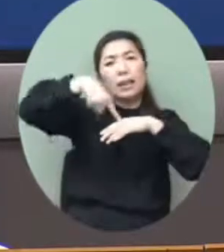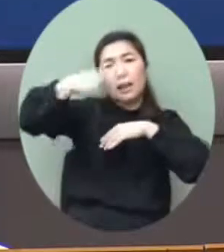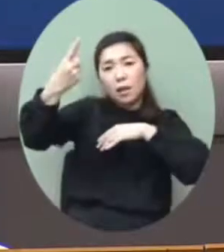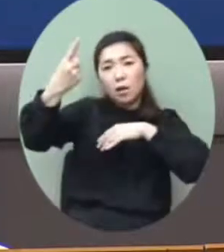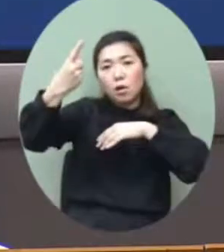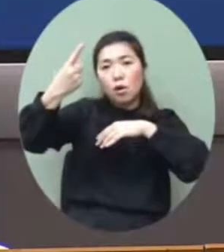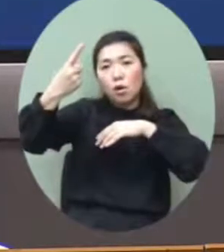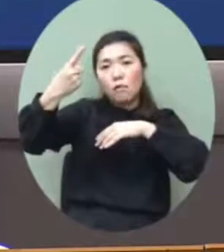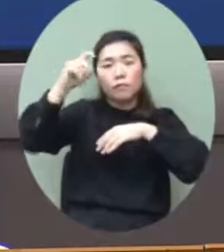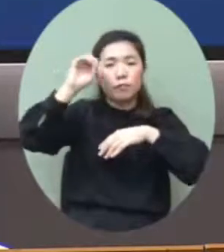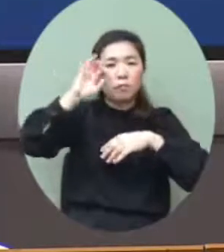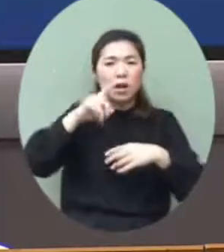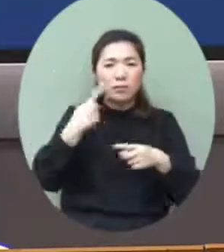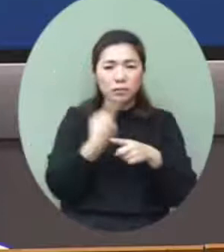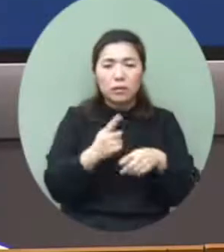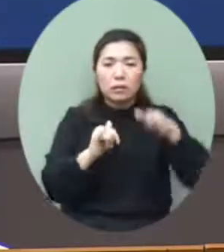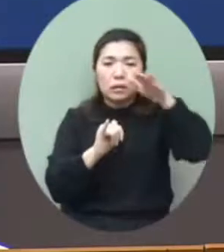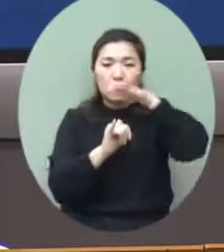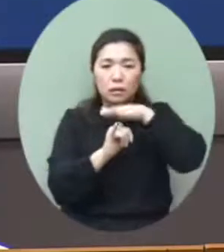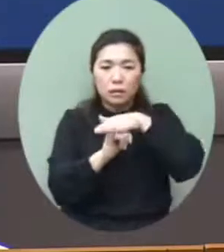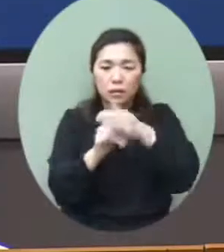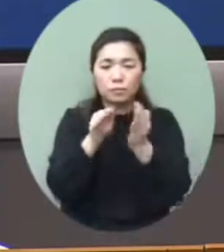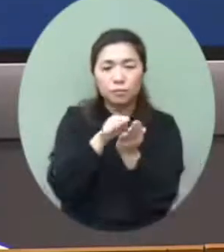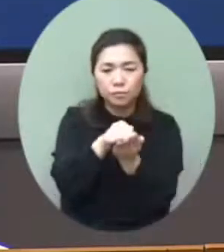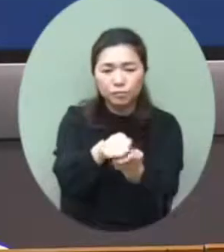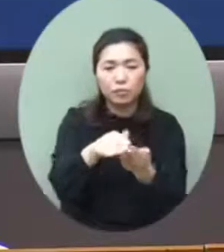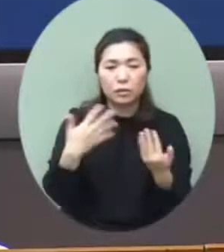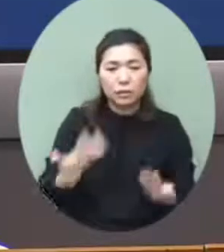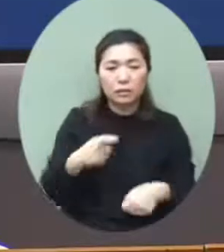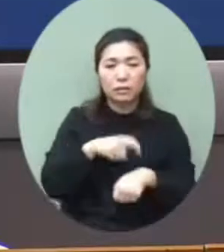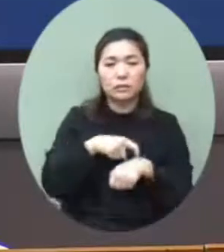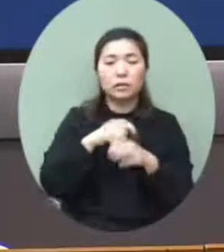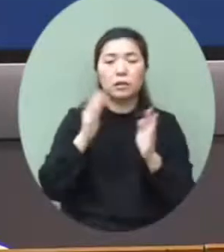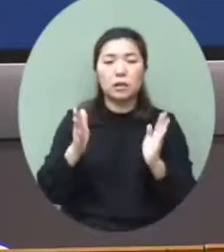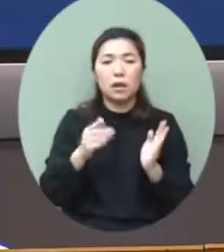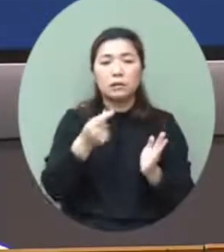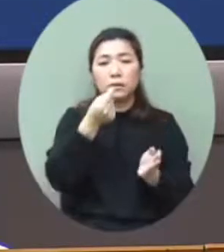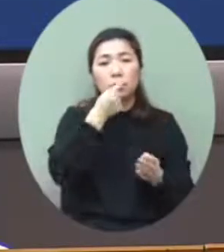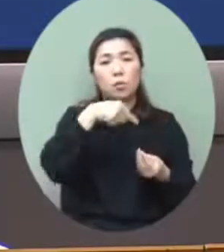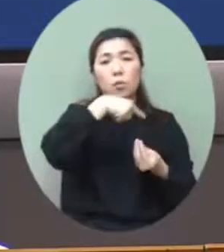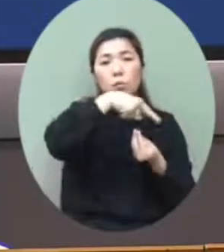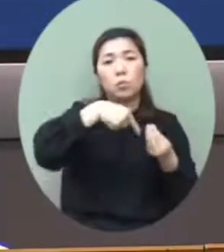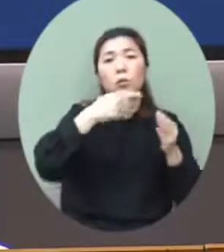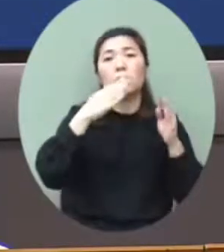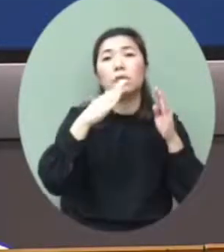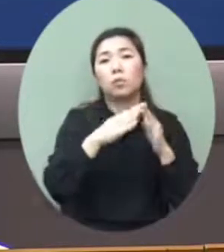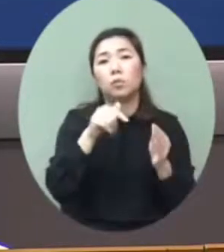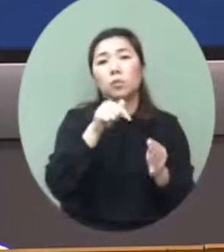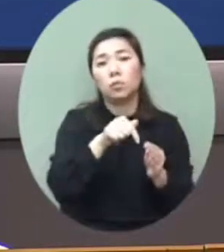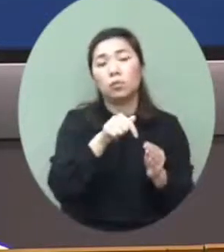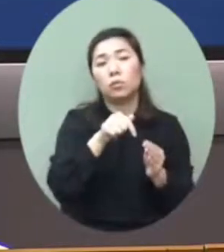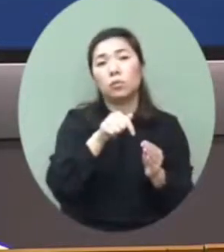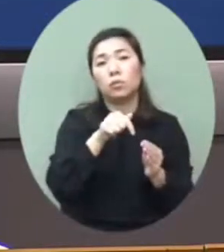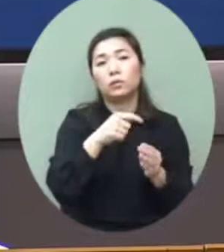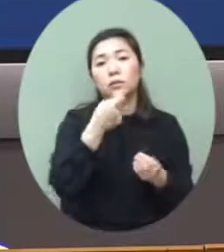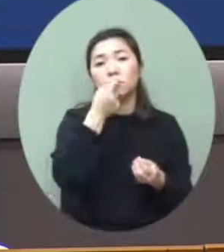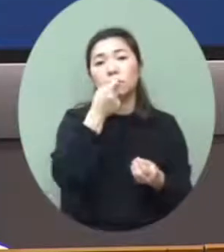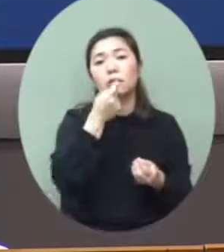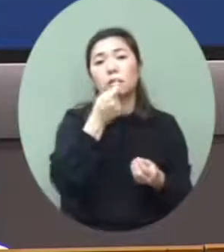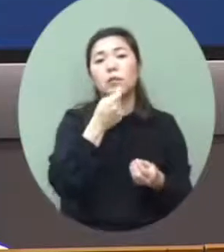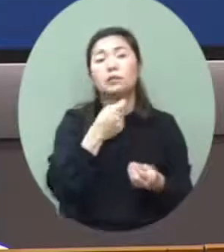been affected, and that's why we have created new channels. The funeral service